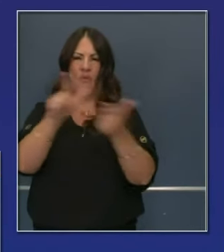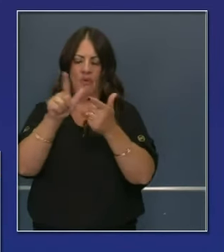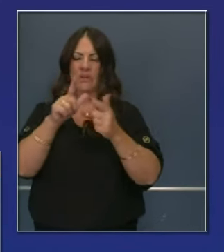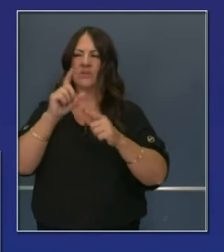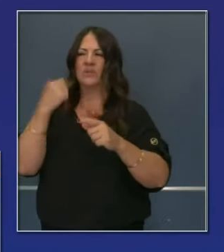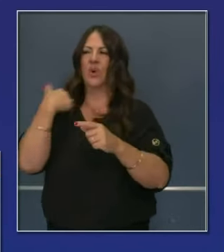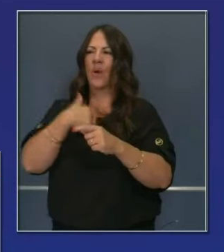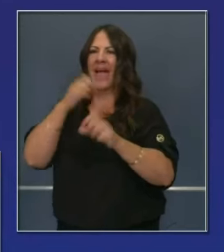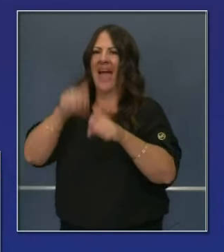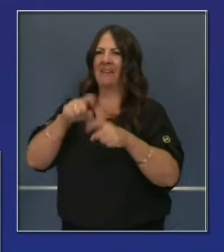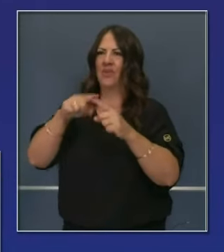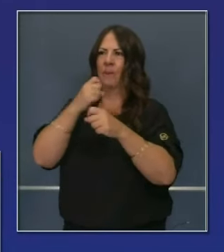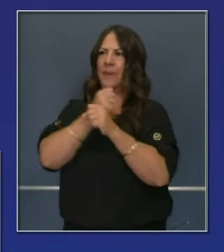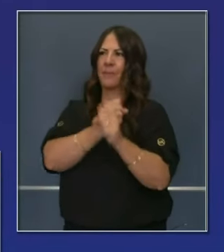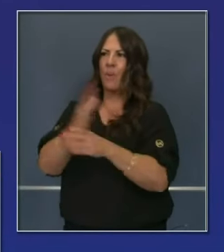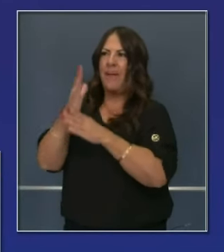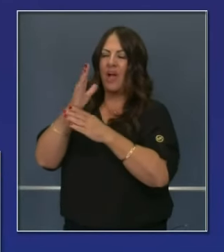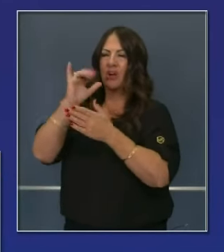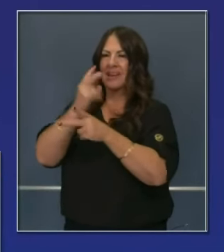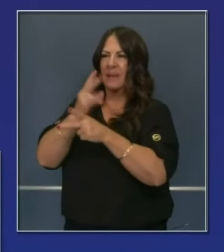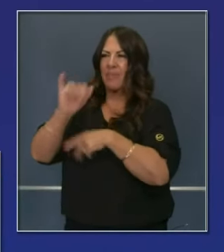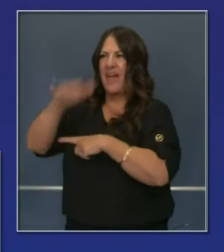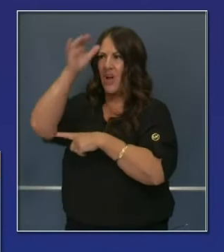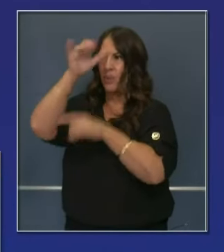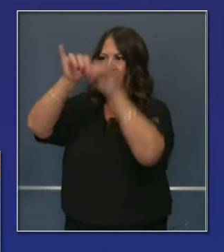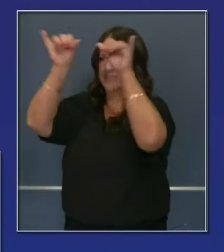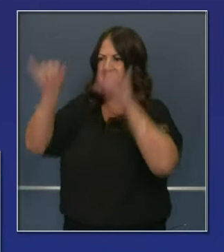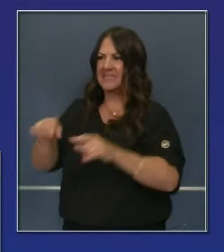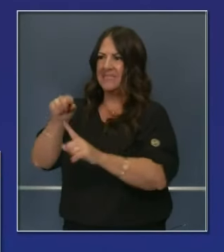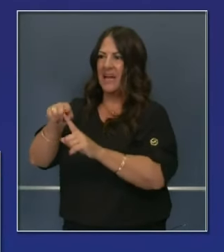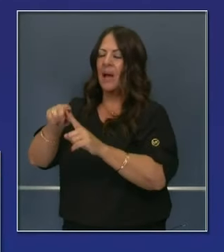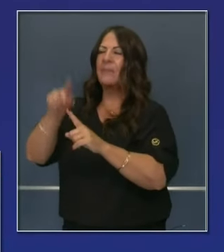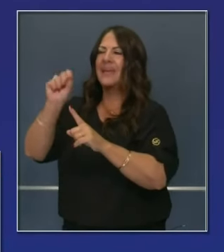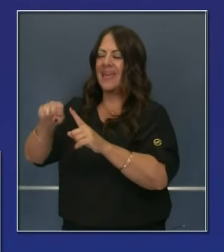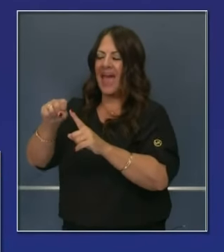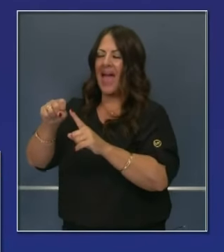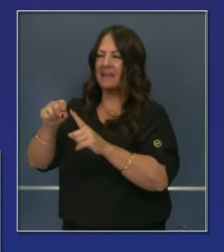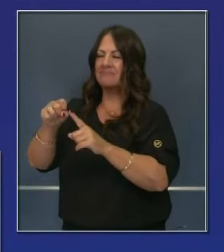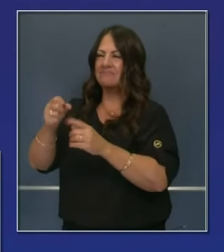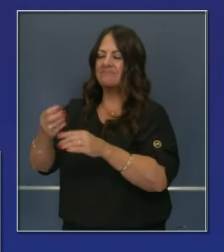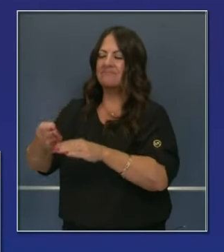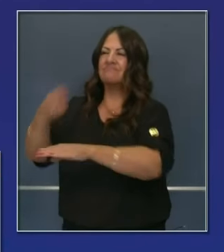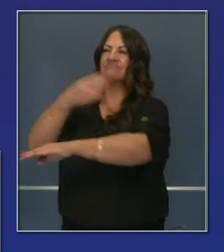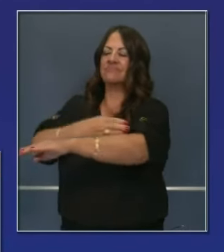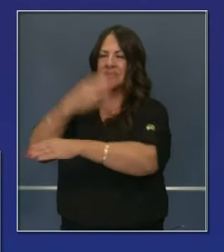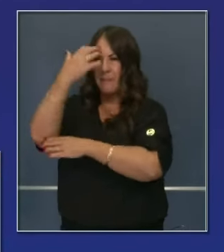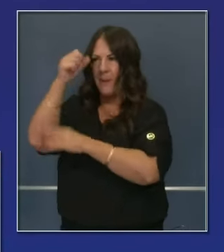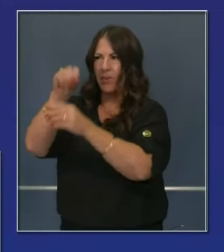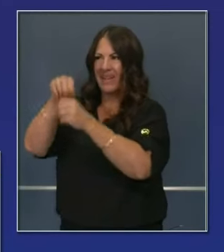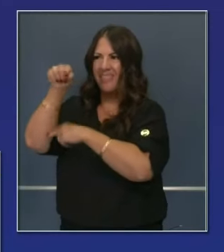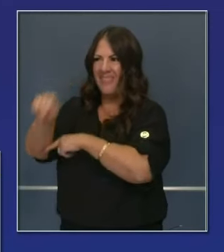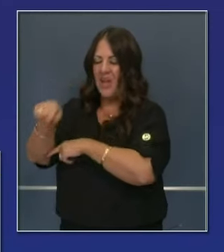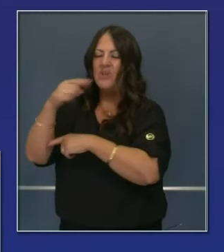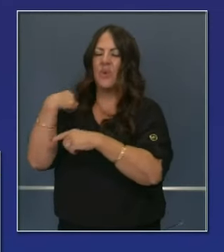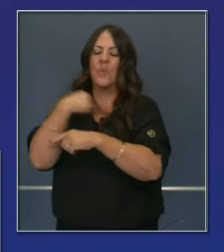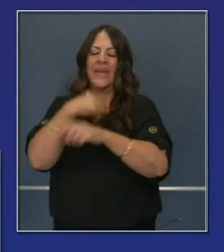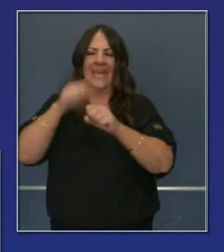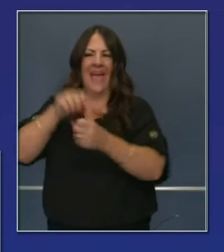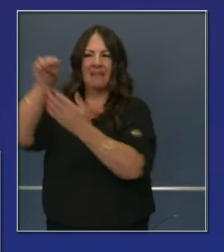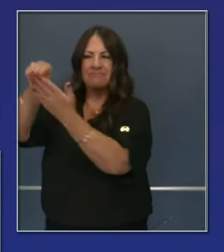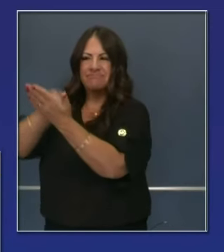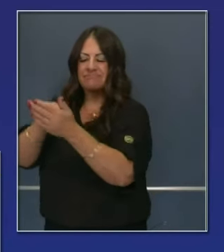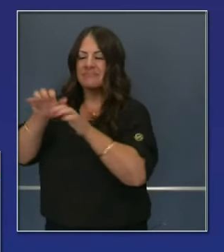more with CARE, but we also have a team of people proactively as part of our work group on logistics,